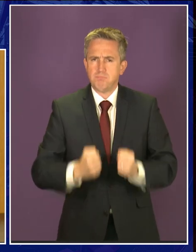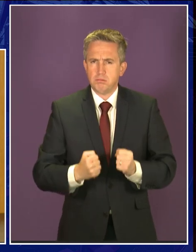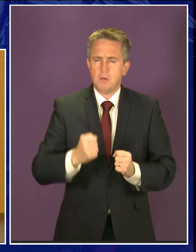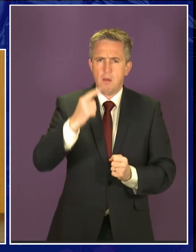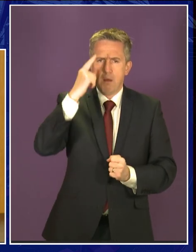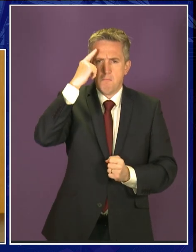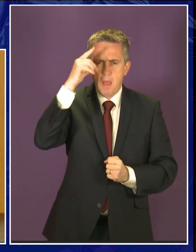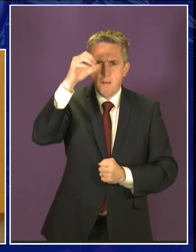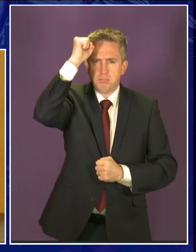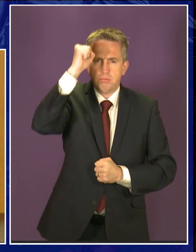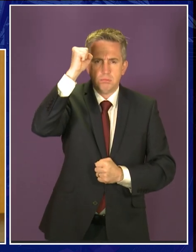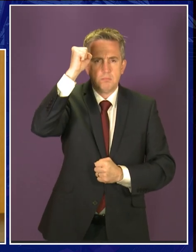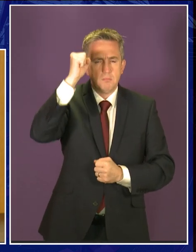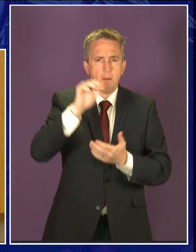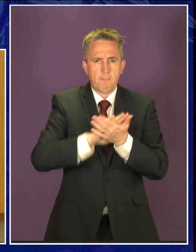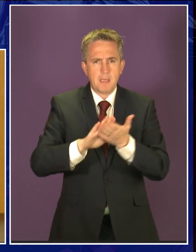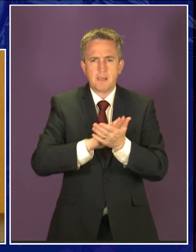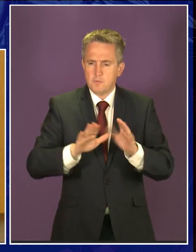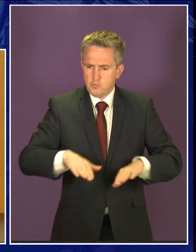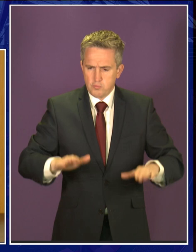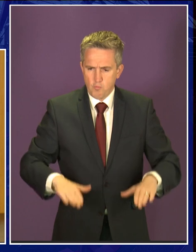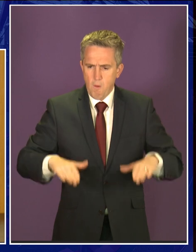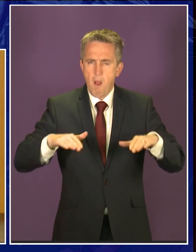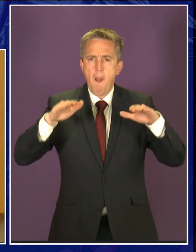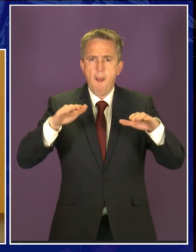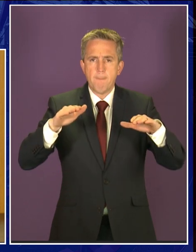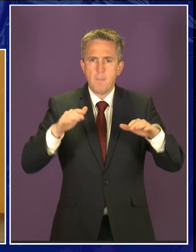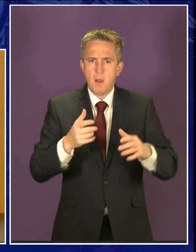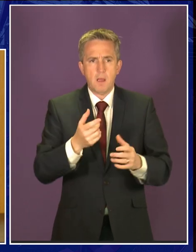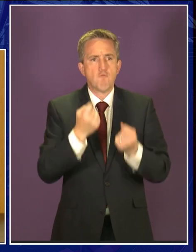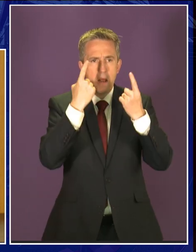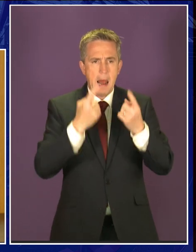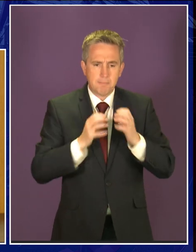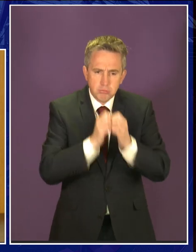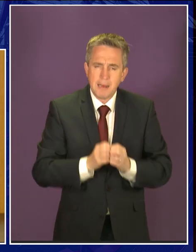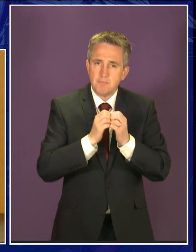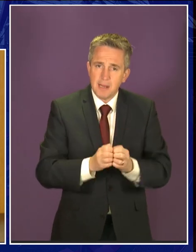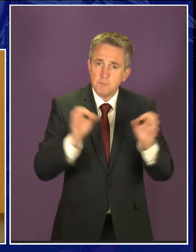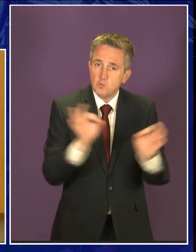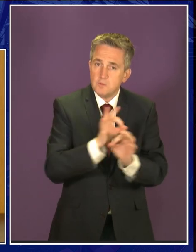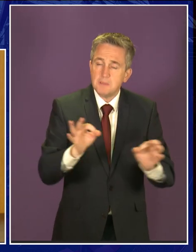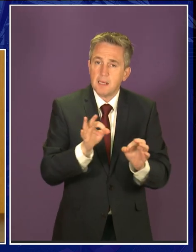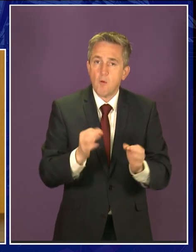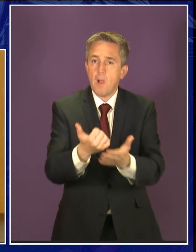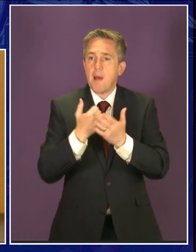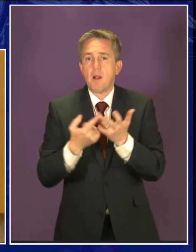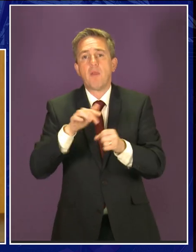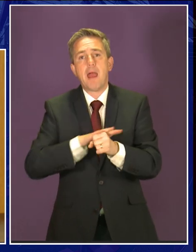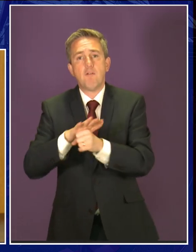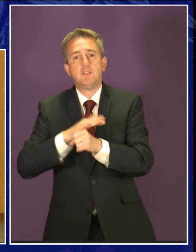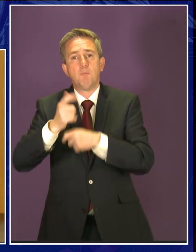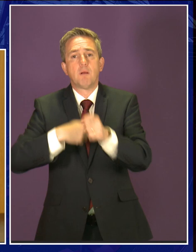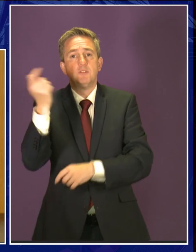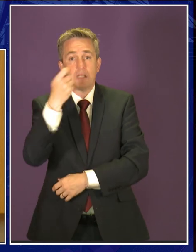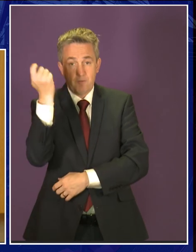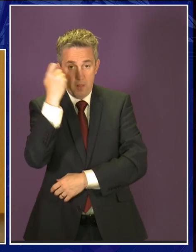children at every stage of development are able to understand that effort and discipline can lead to success. It is also true that learning